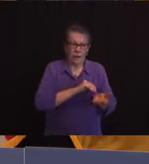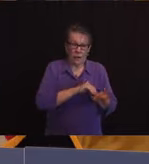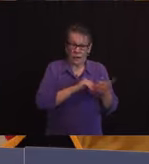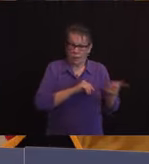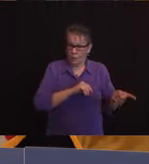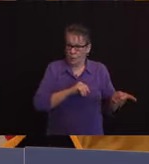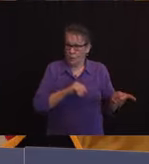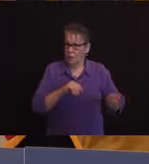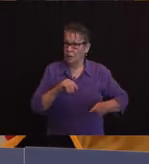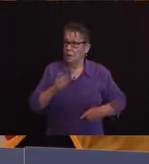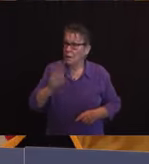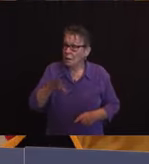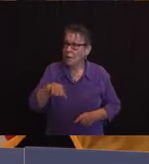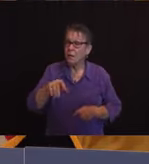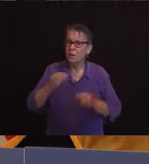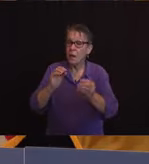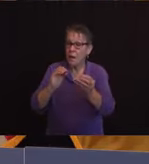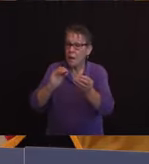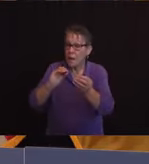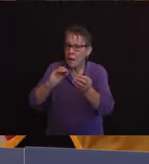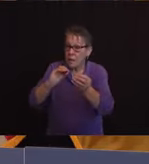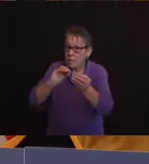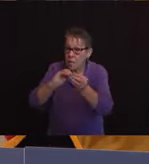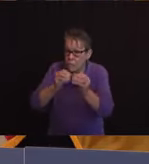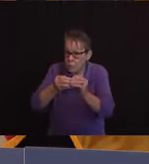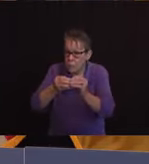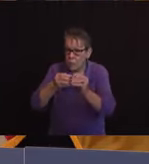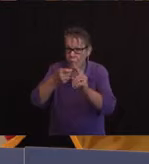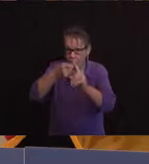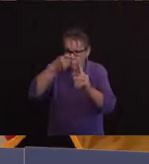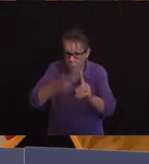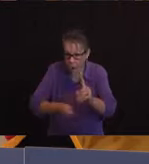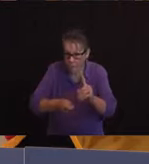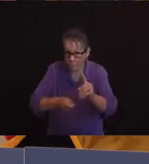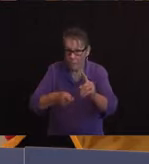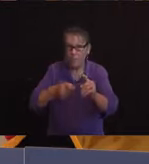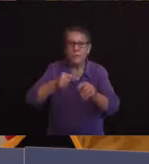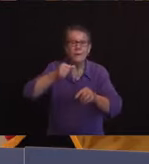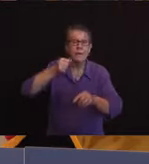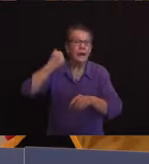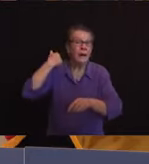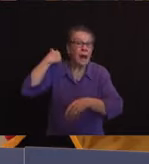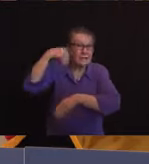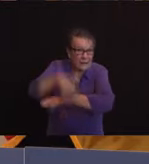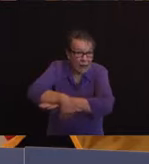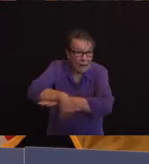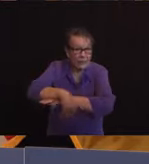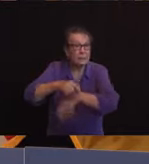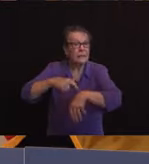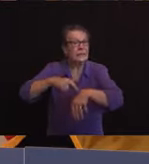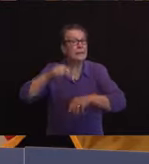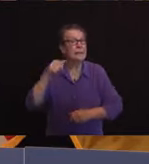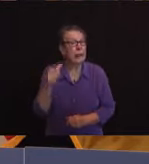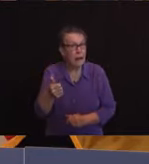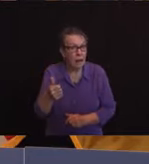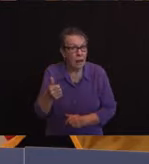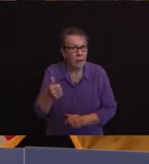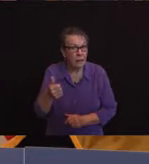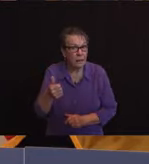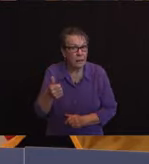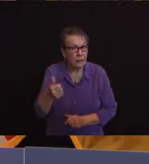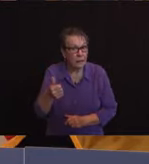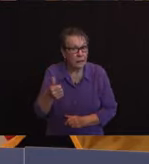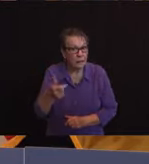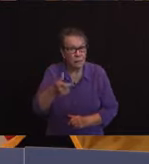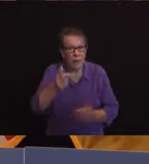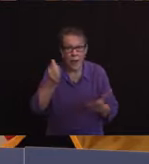was. So every day we are reporting out those cases that get confirmed within that 24-hour period. On Sunday.